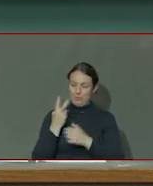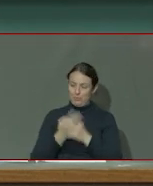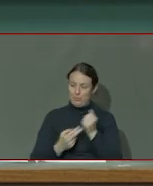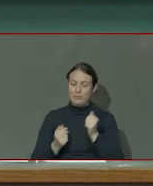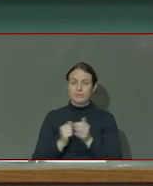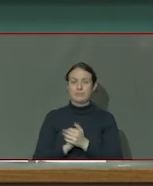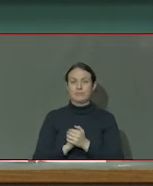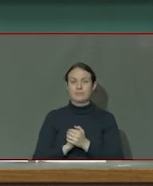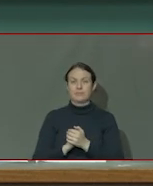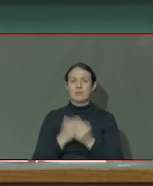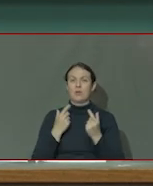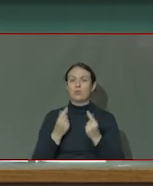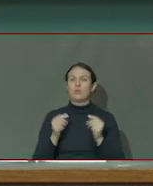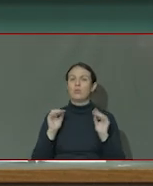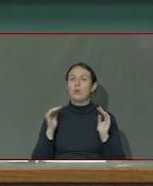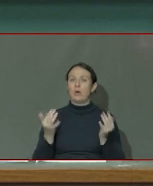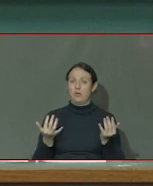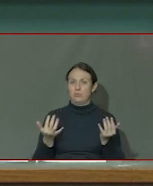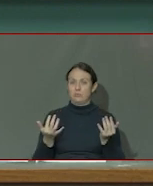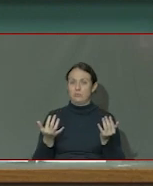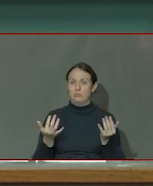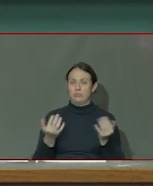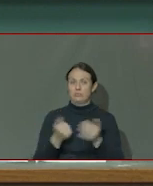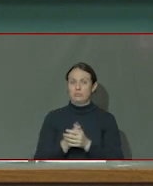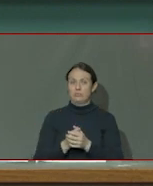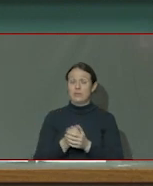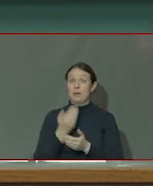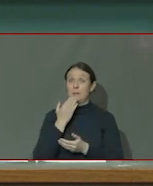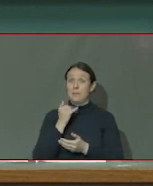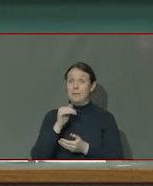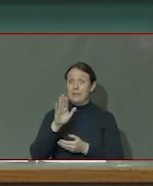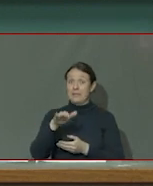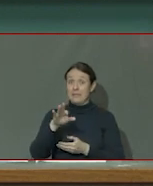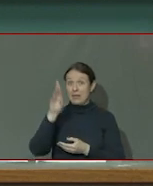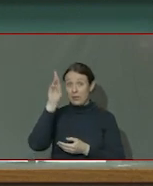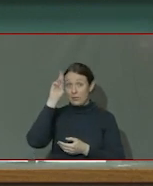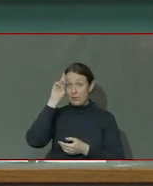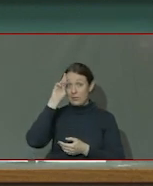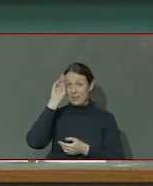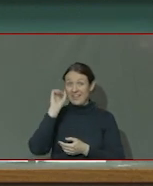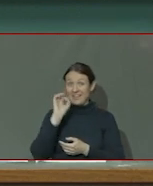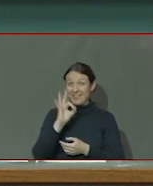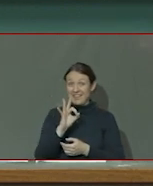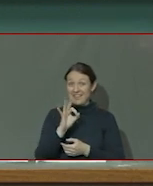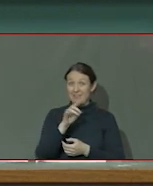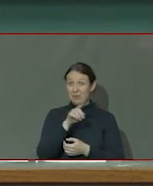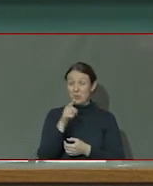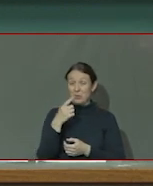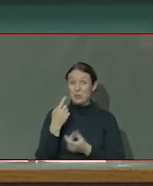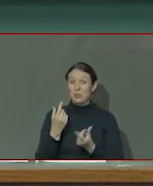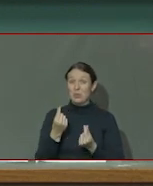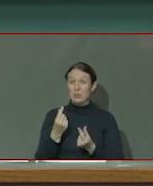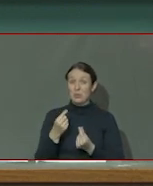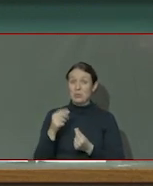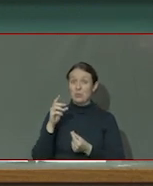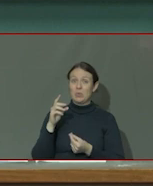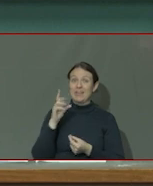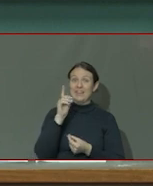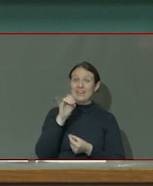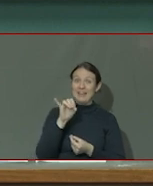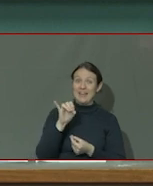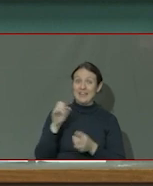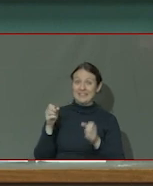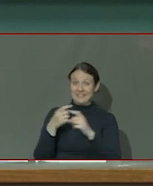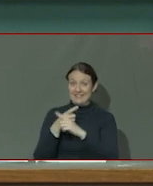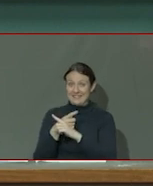go about it when we cross? Now please let me remind you, when you do a dihybrid cross and you see we're busy with 2 features at the